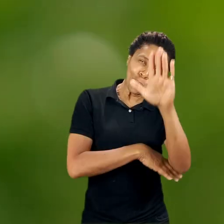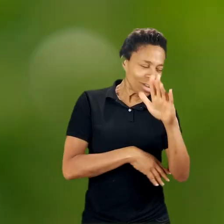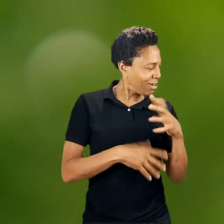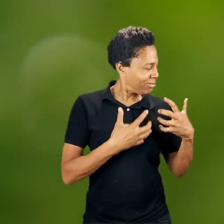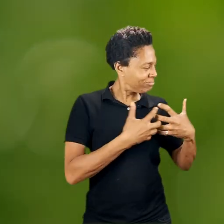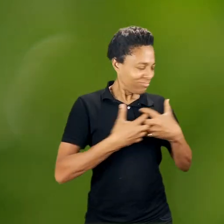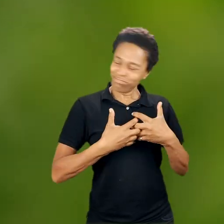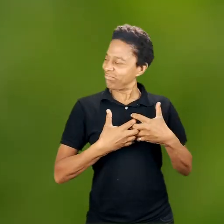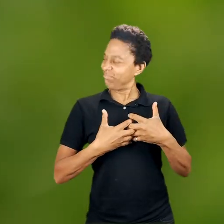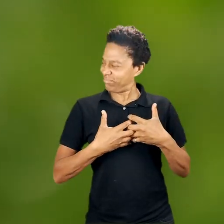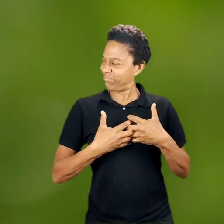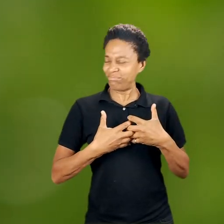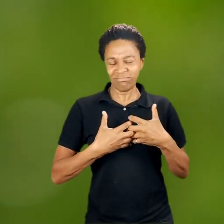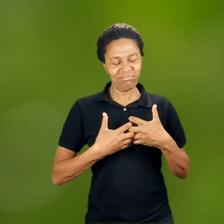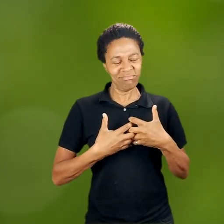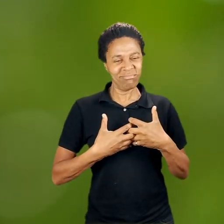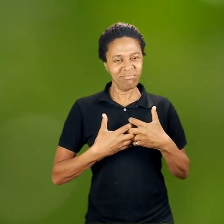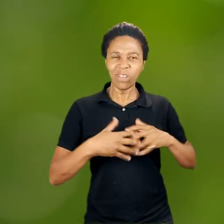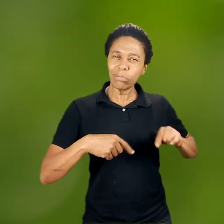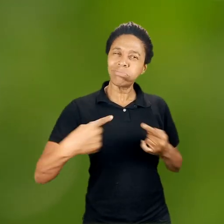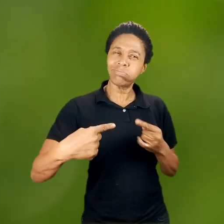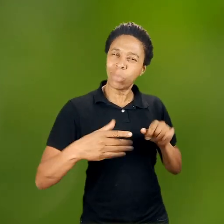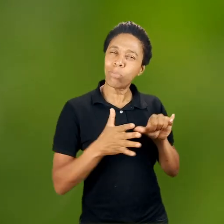future together to tackle these problems